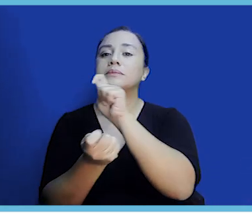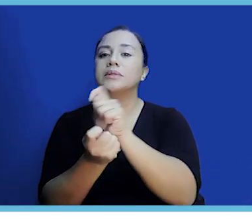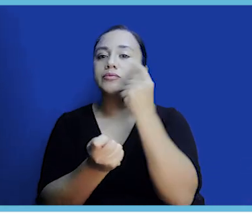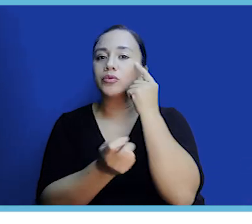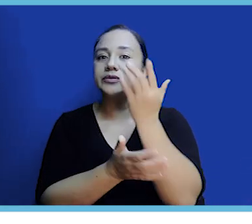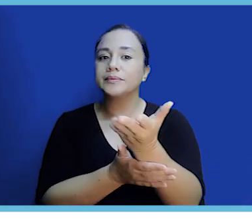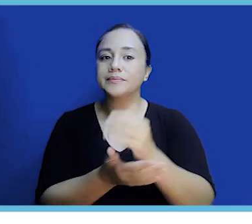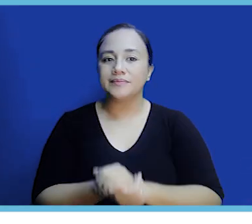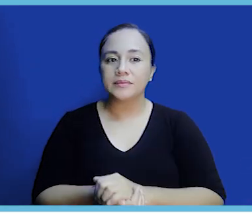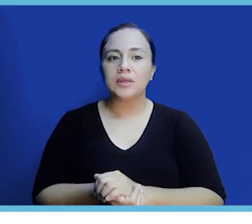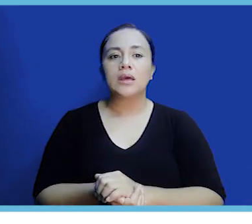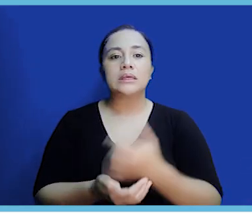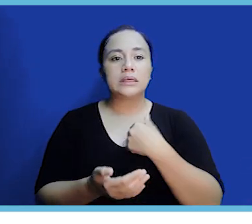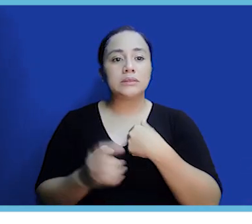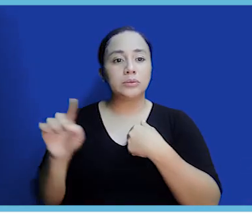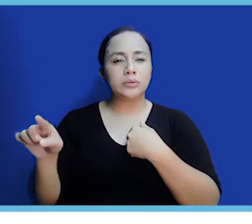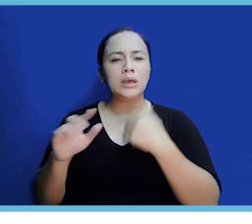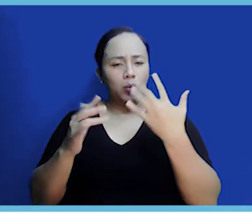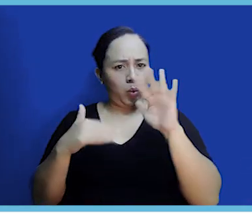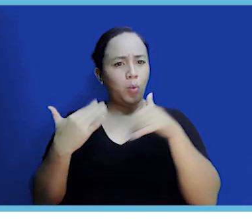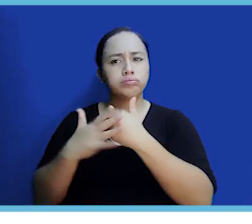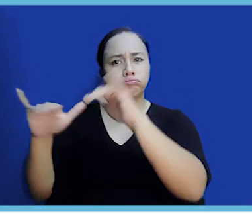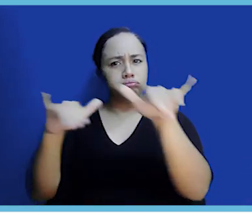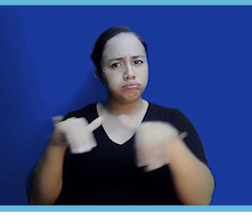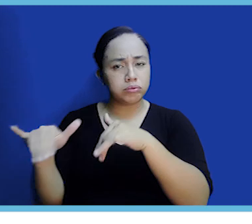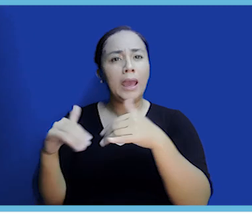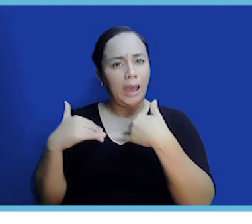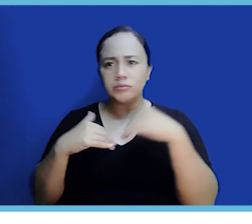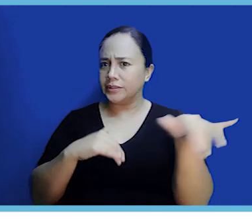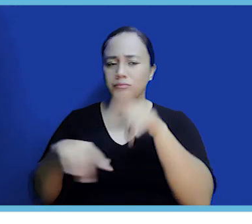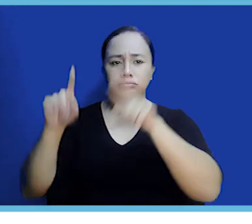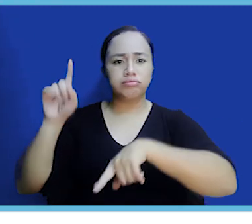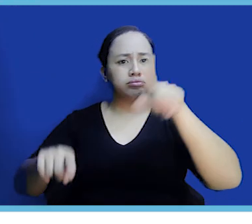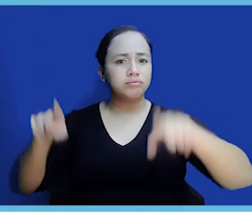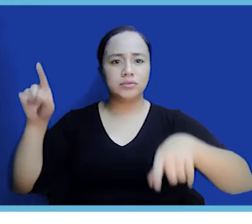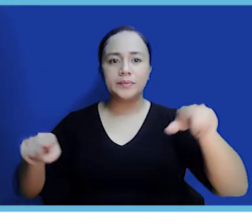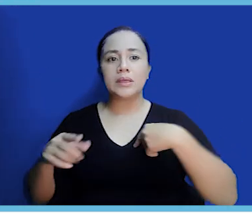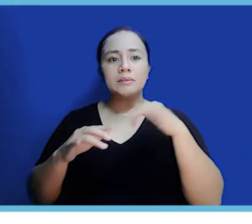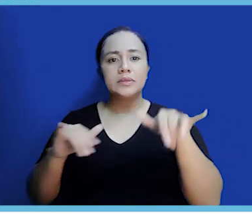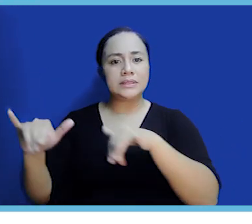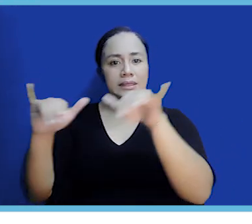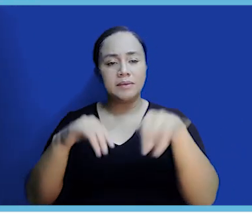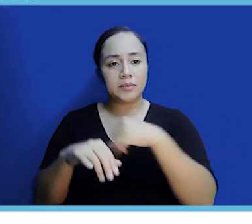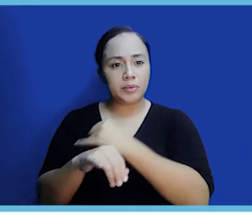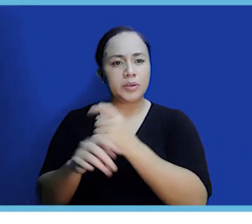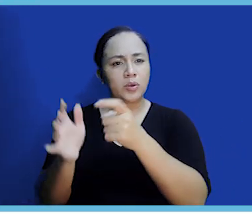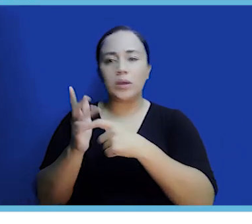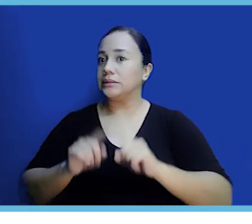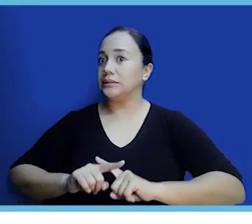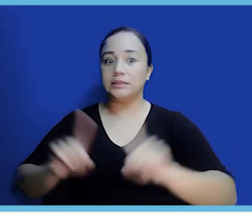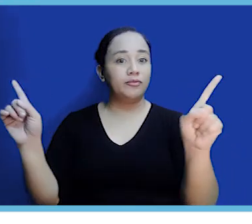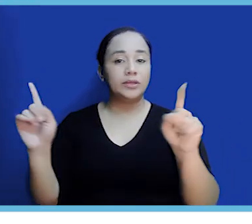be specific to them. All of us have similarities and differences. People with the same impairments